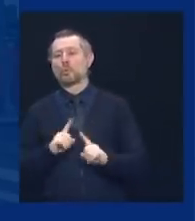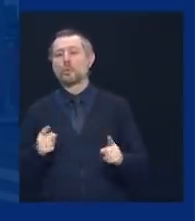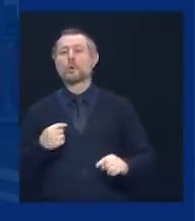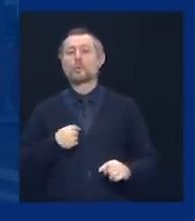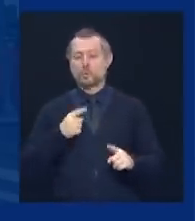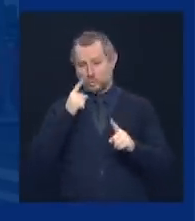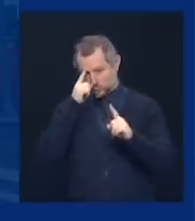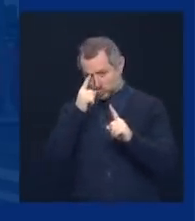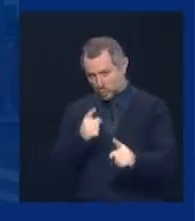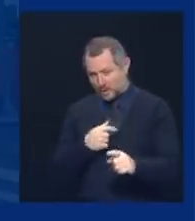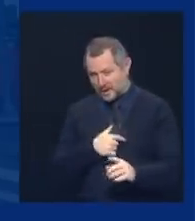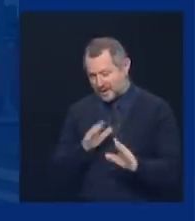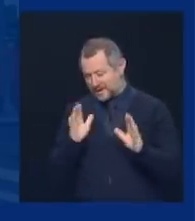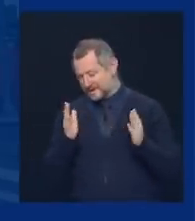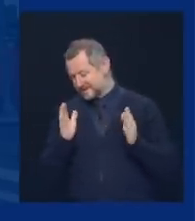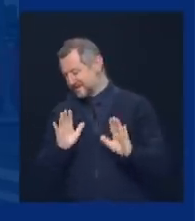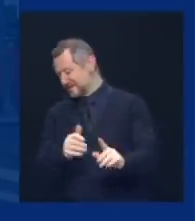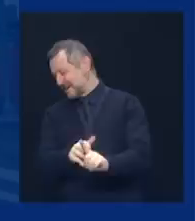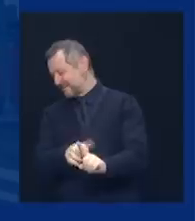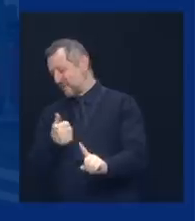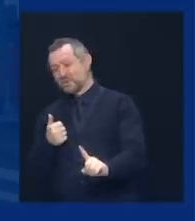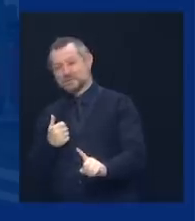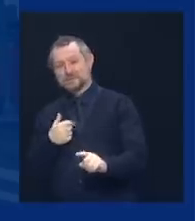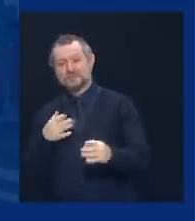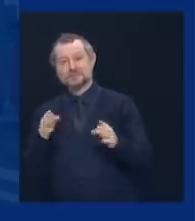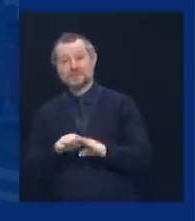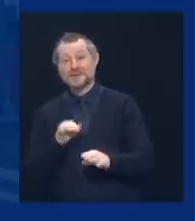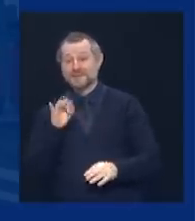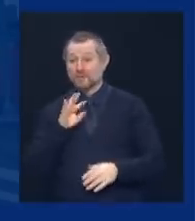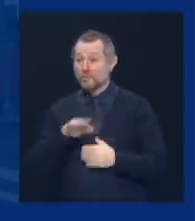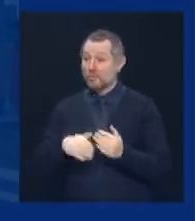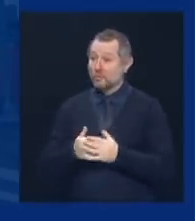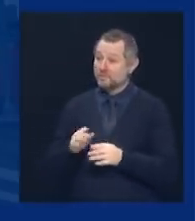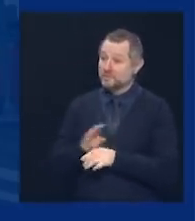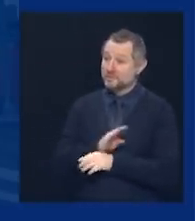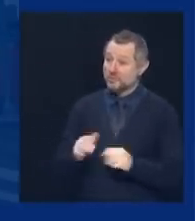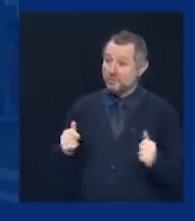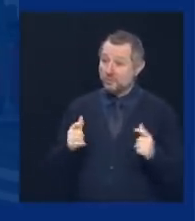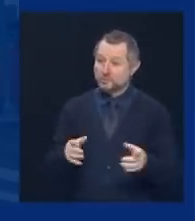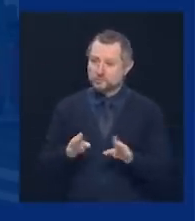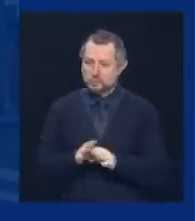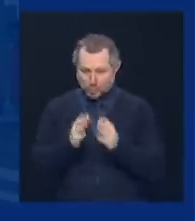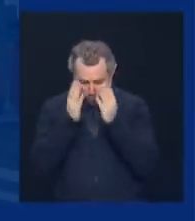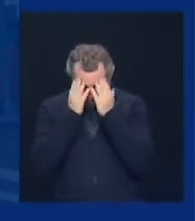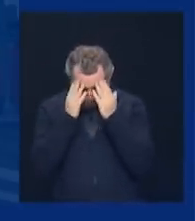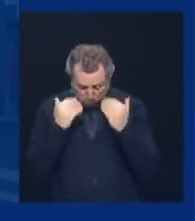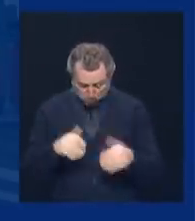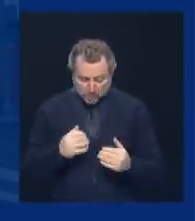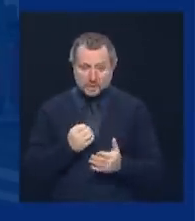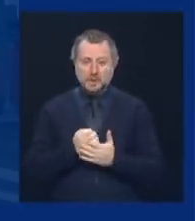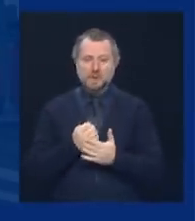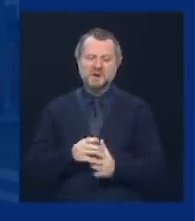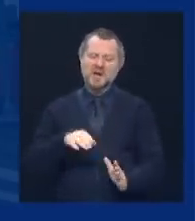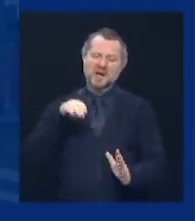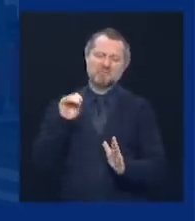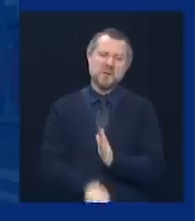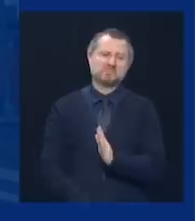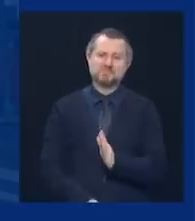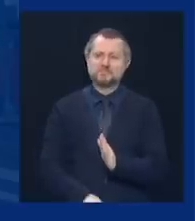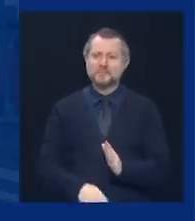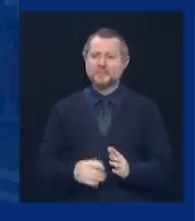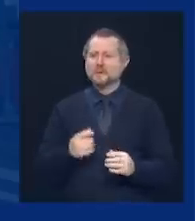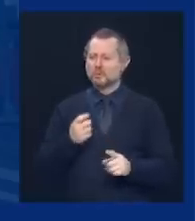shutdown. The shutdown does tremendous economic damage and collateral damage to families. We